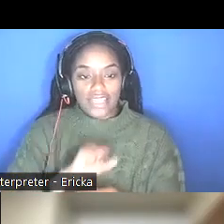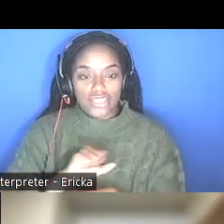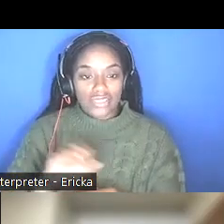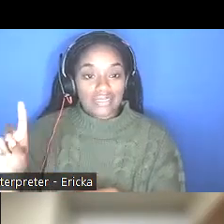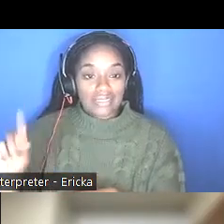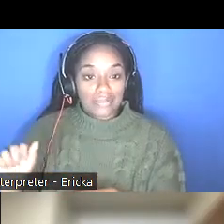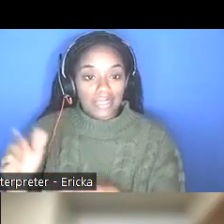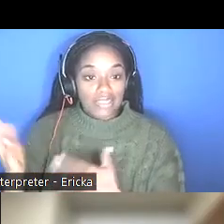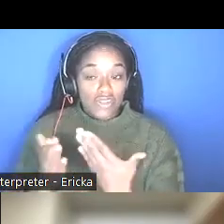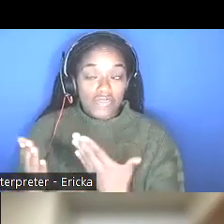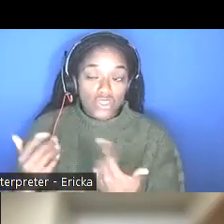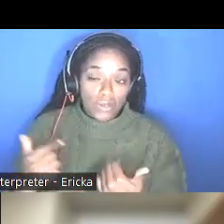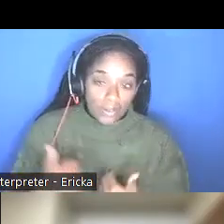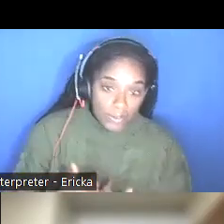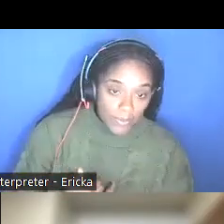I'm also very